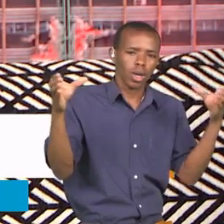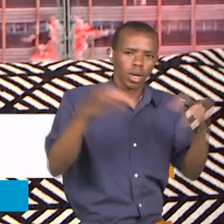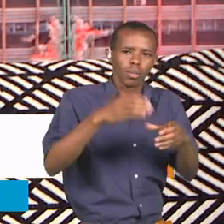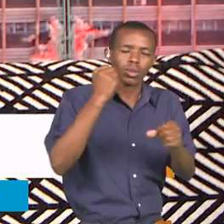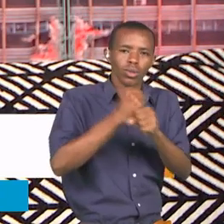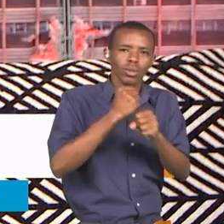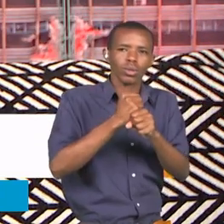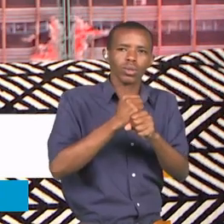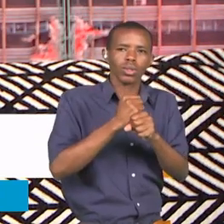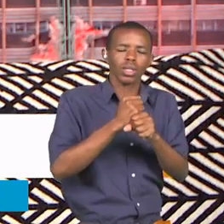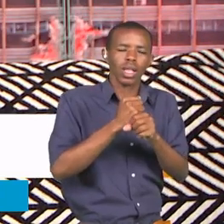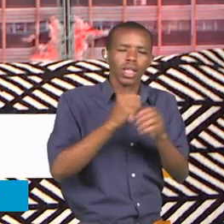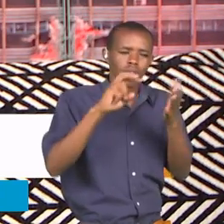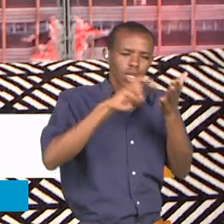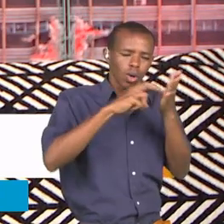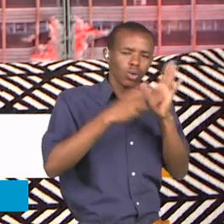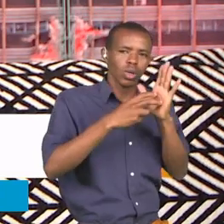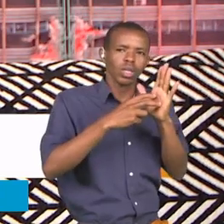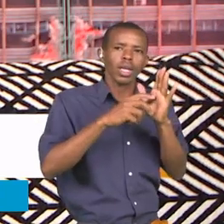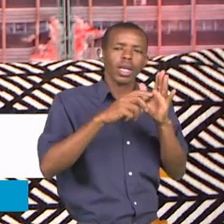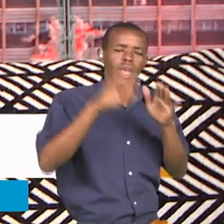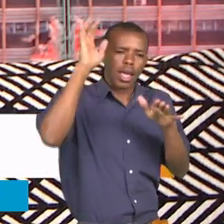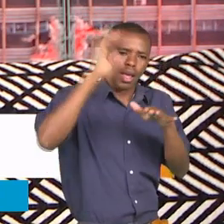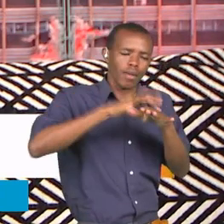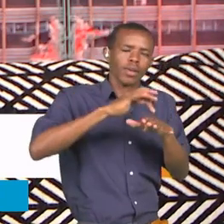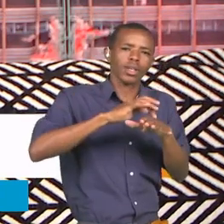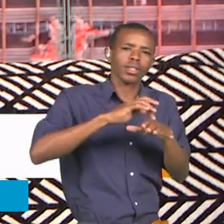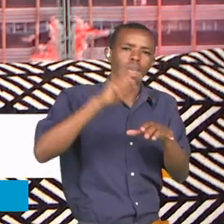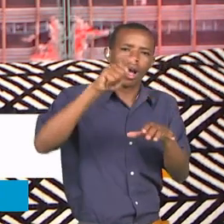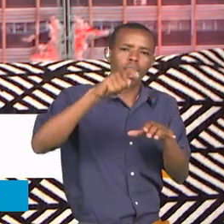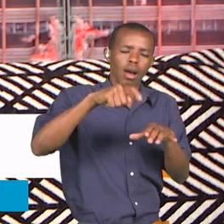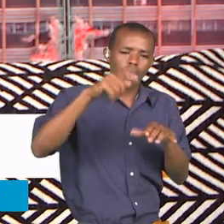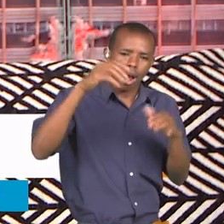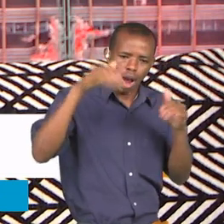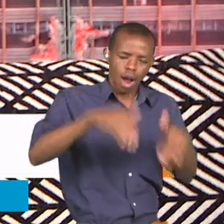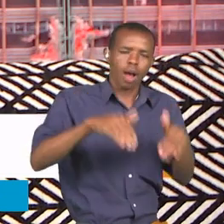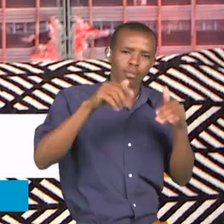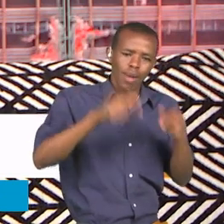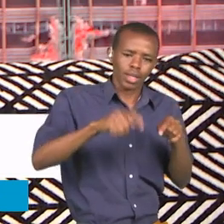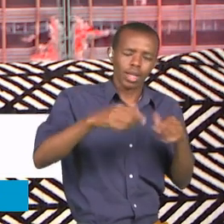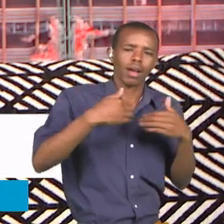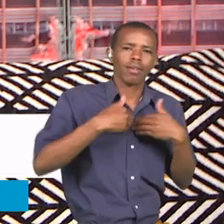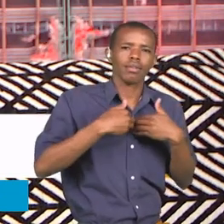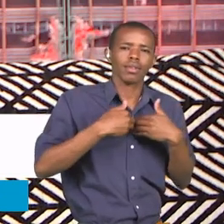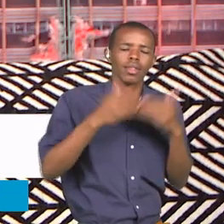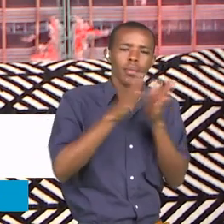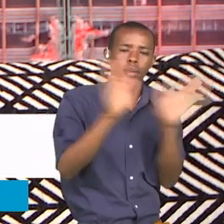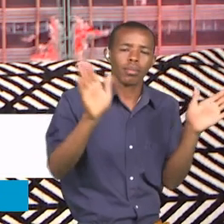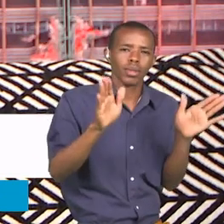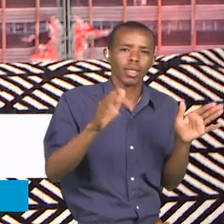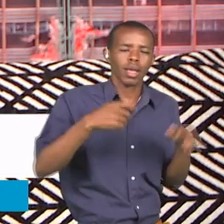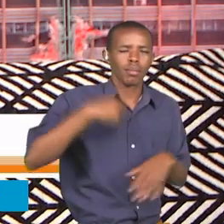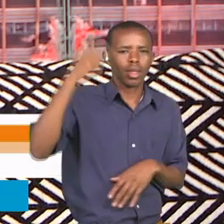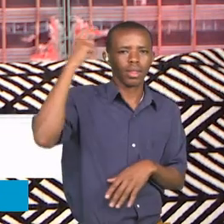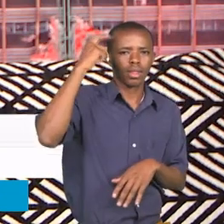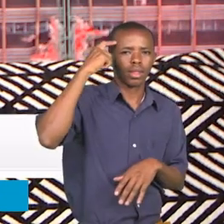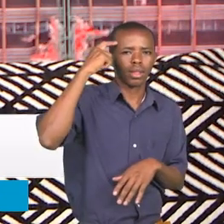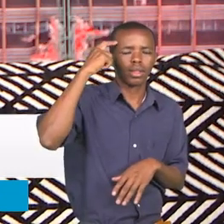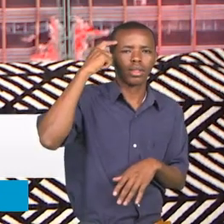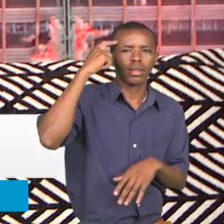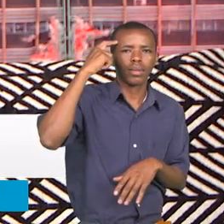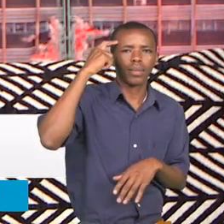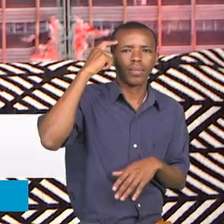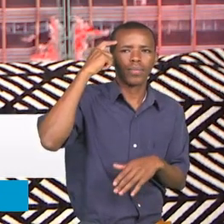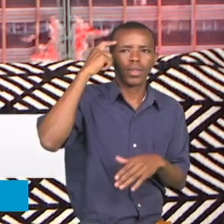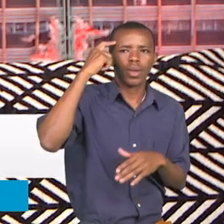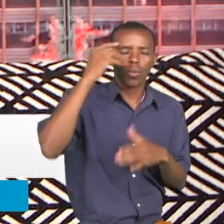do as per the contract, it's supposed to have an effect on the public, on the perception of the public. So I do not think that within